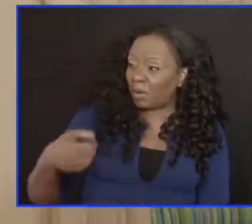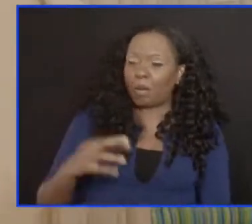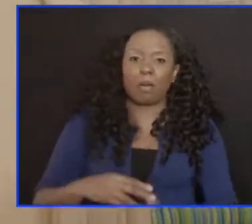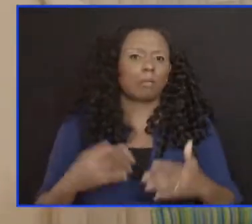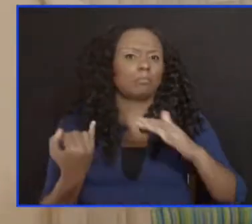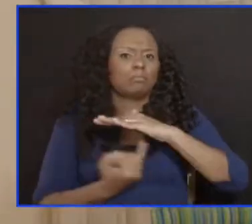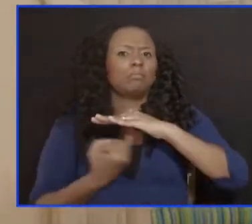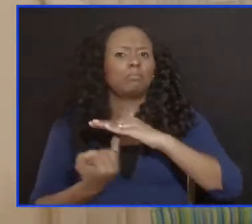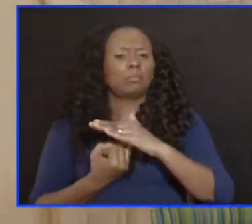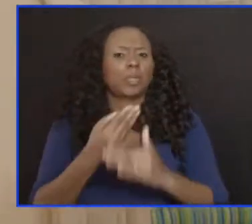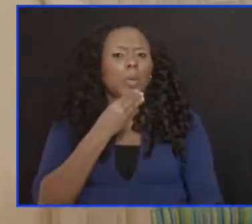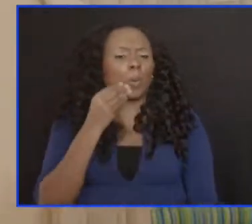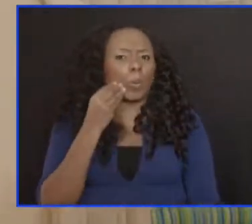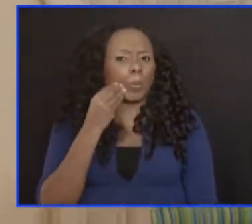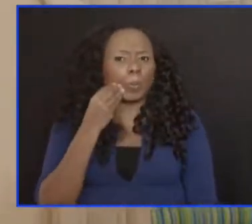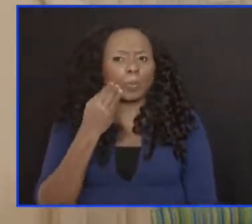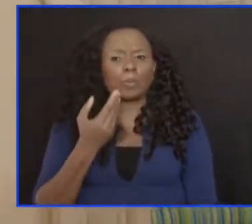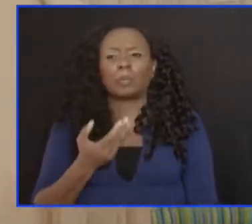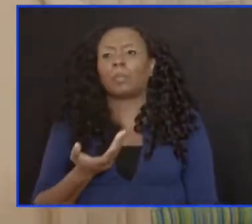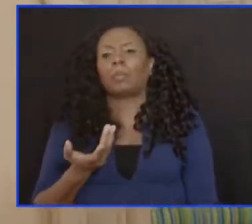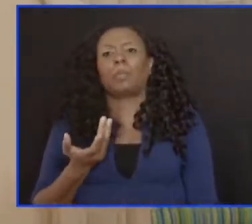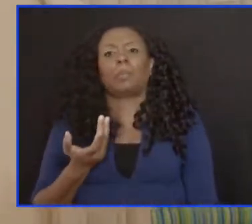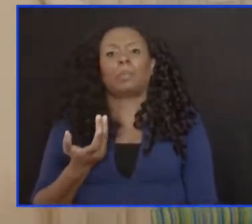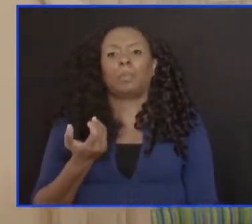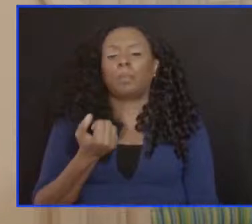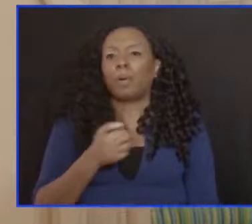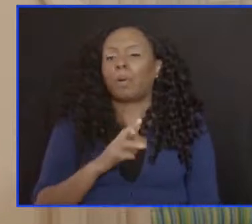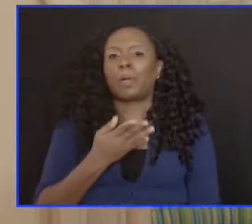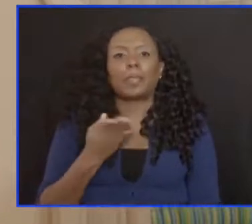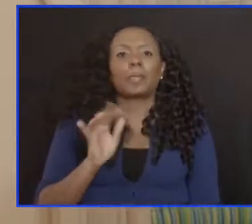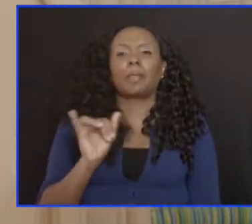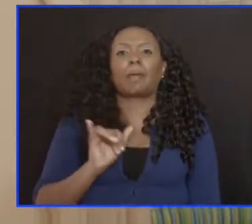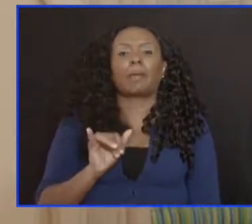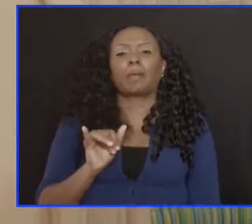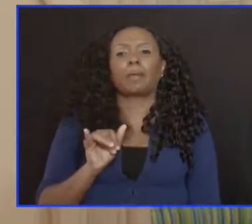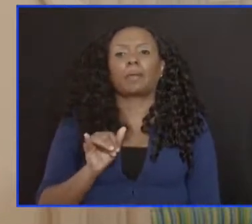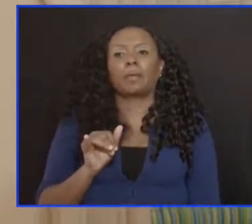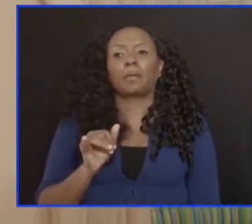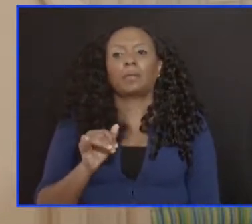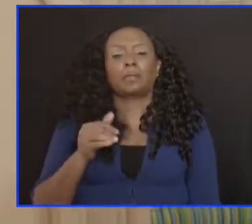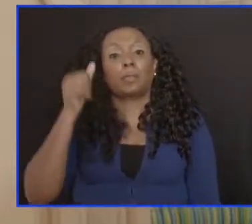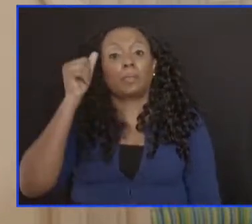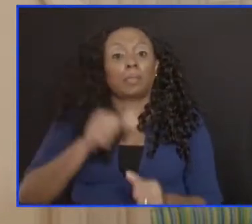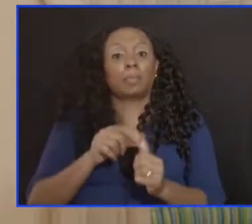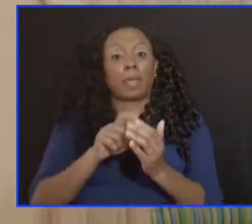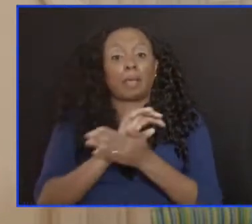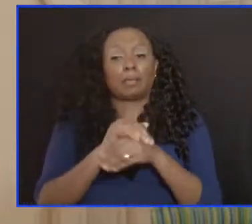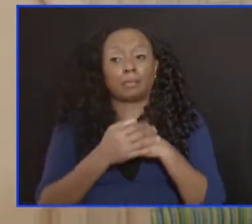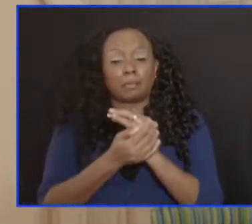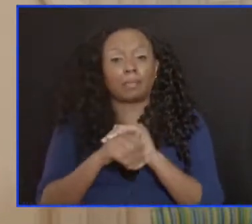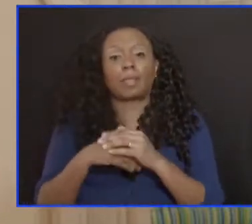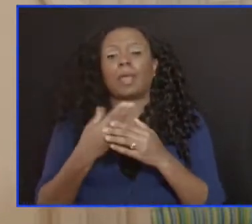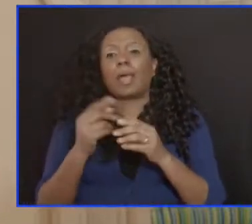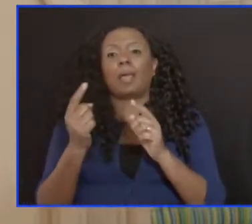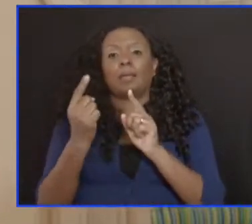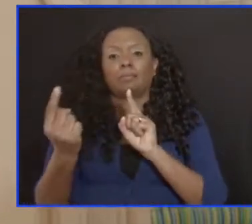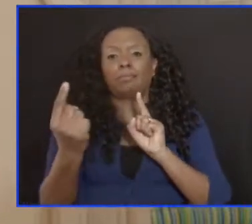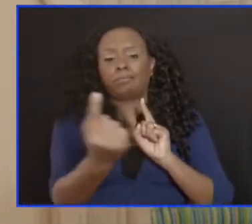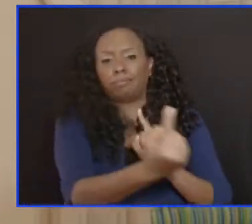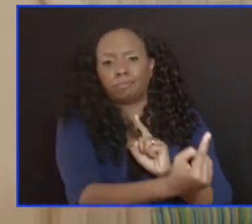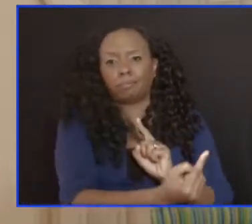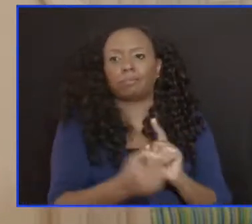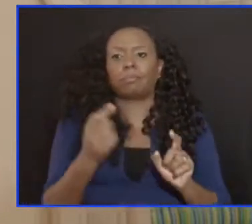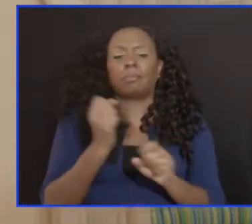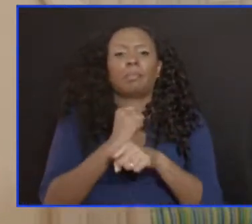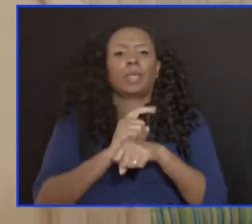measures that we talk about all the time, the non-pharmaceutical interventions such as hand sanitizing, physical distancing, ensuring